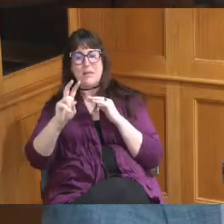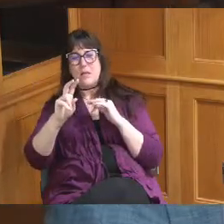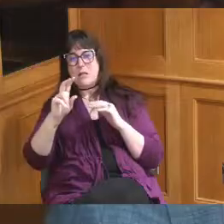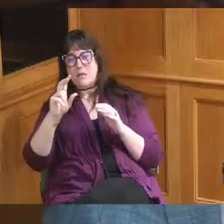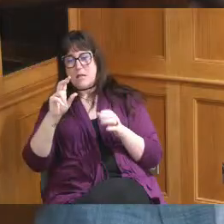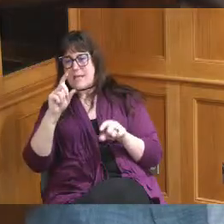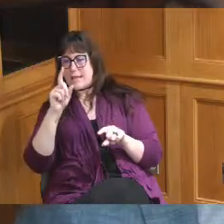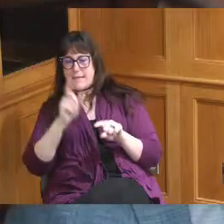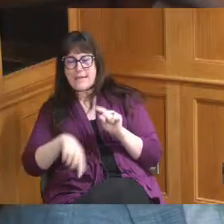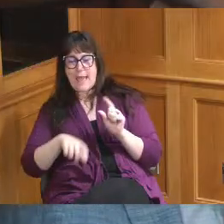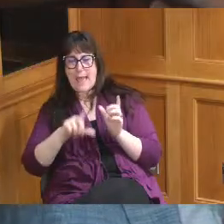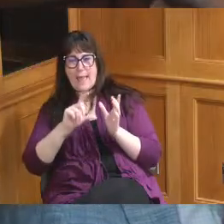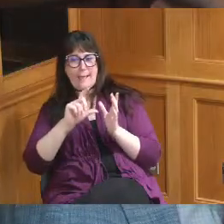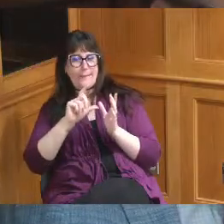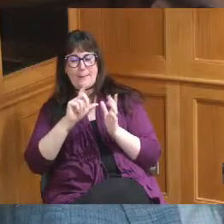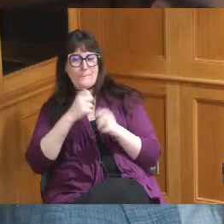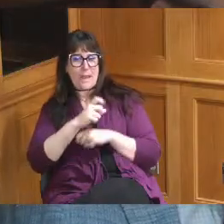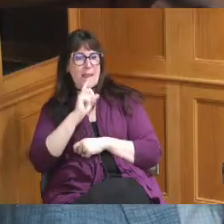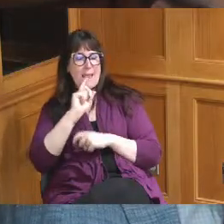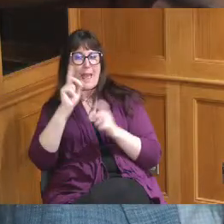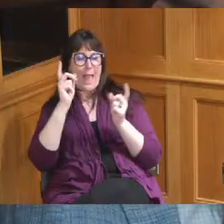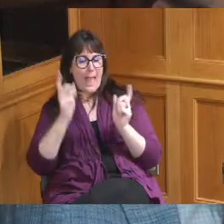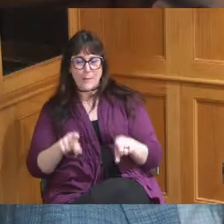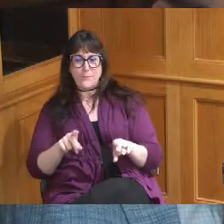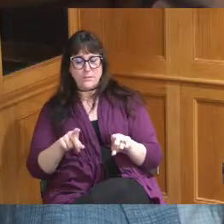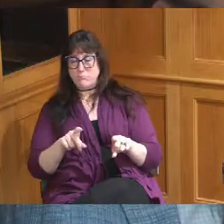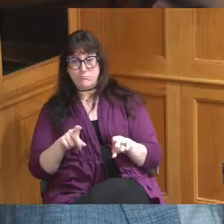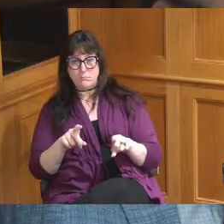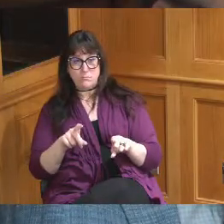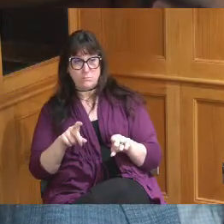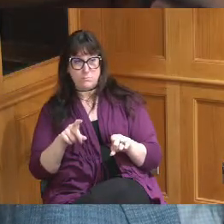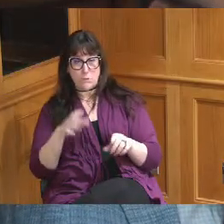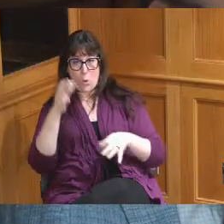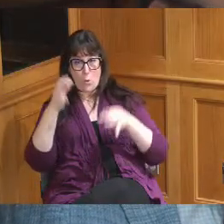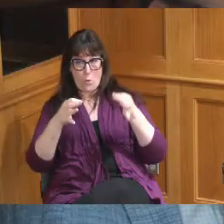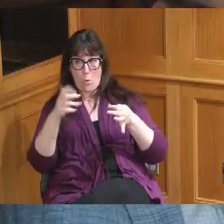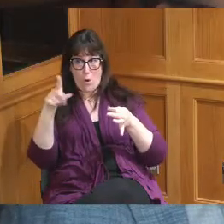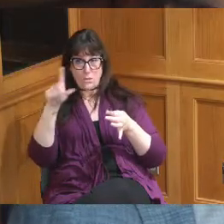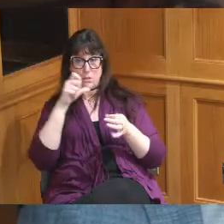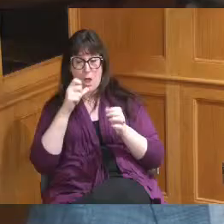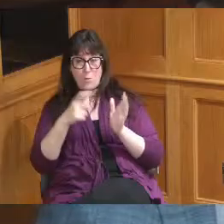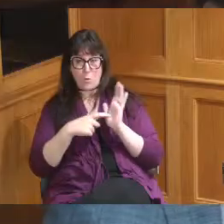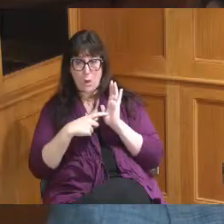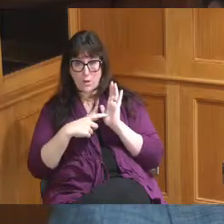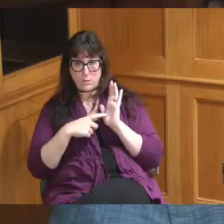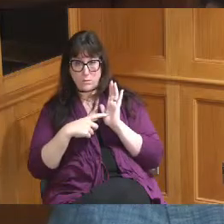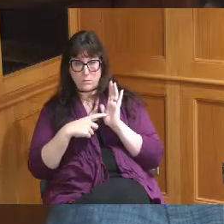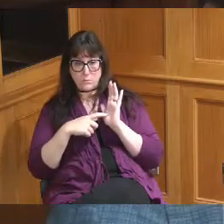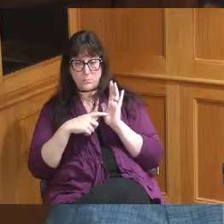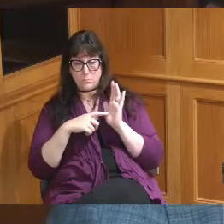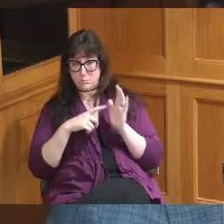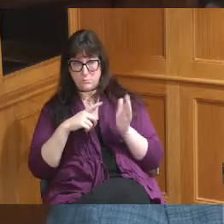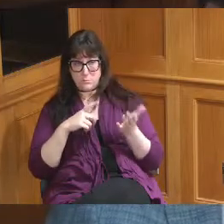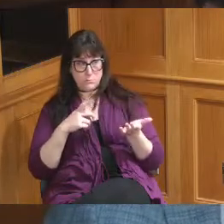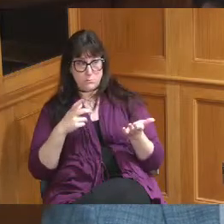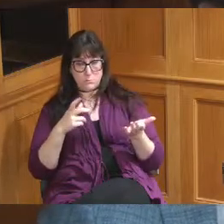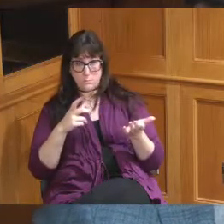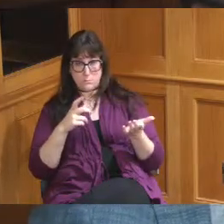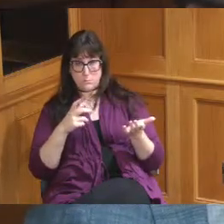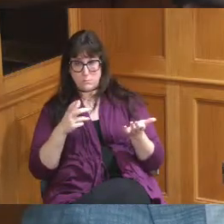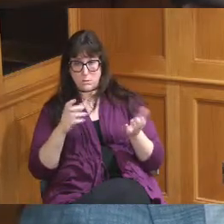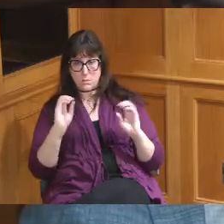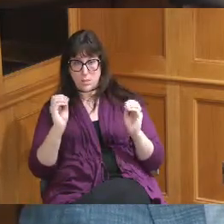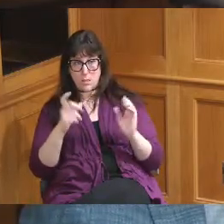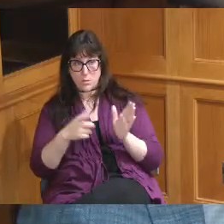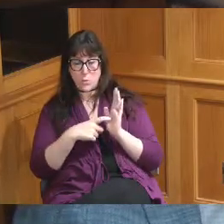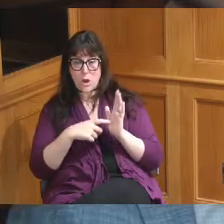unenforceable. It's not enforceable in the court of law. It's not binding. I can't go